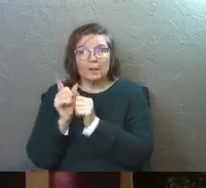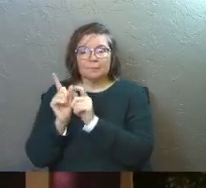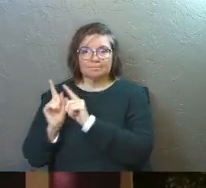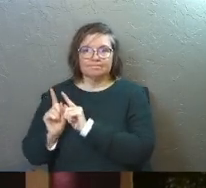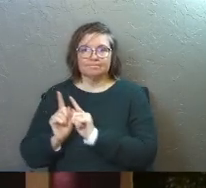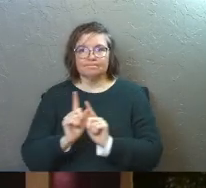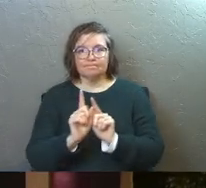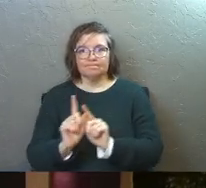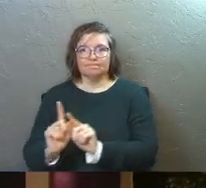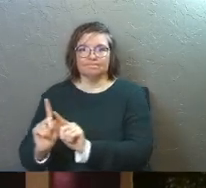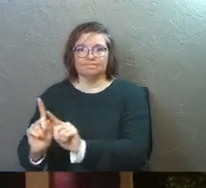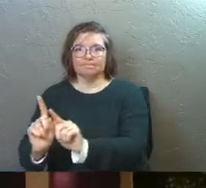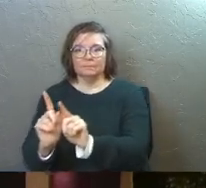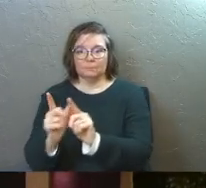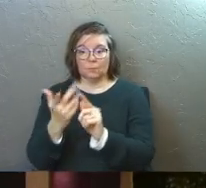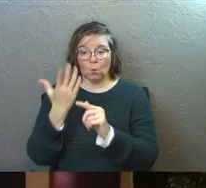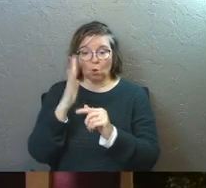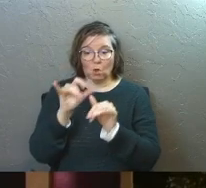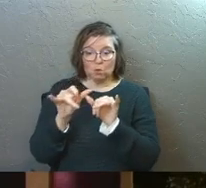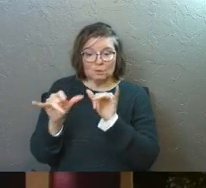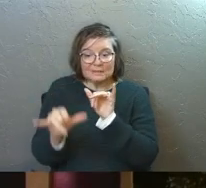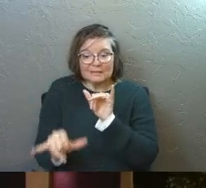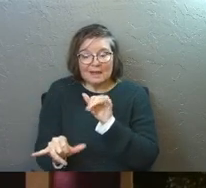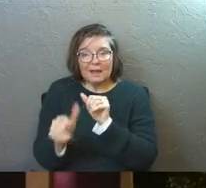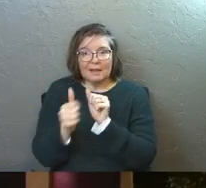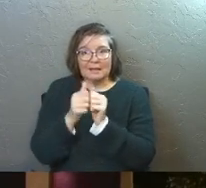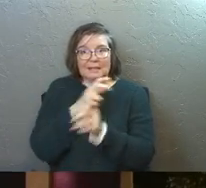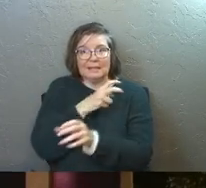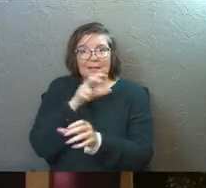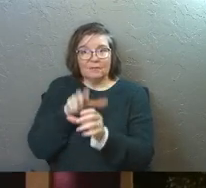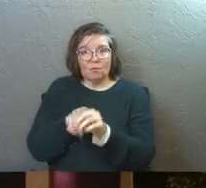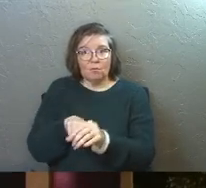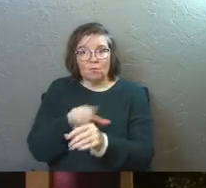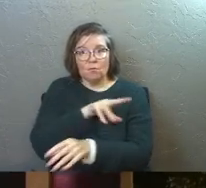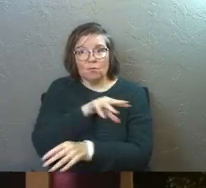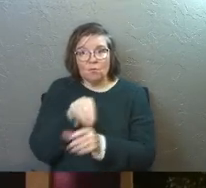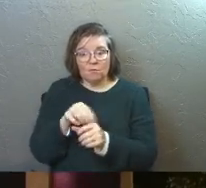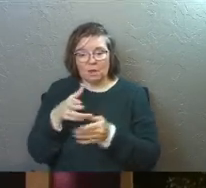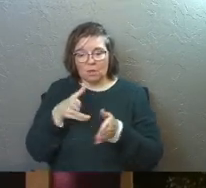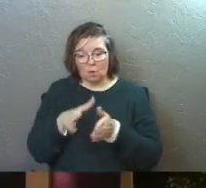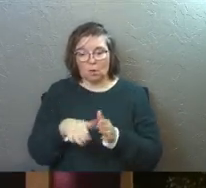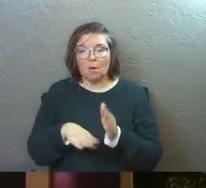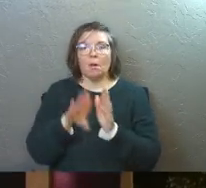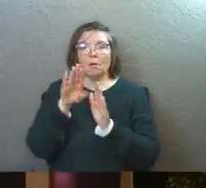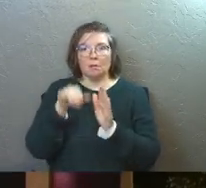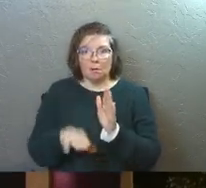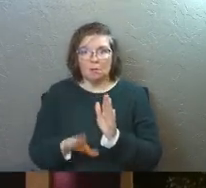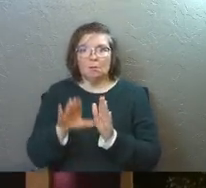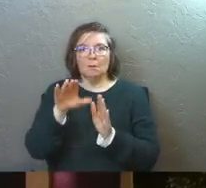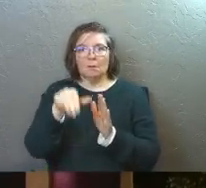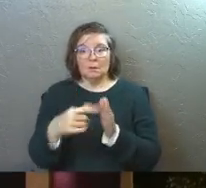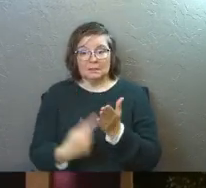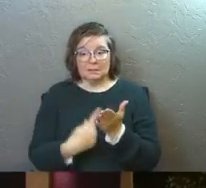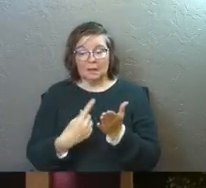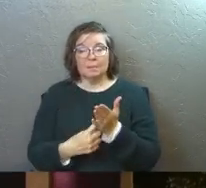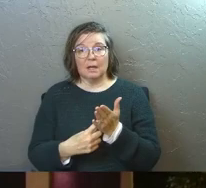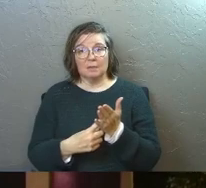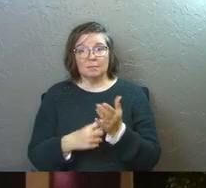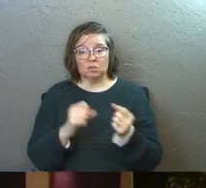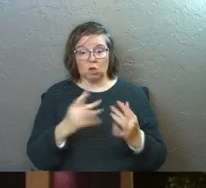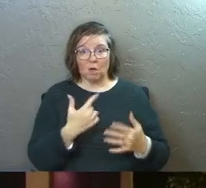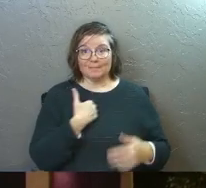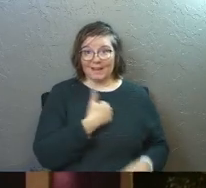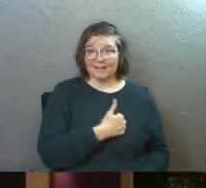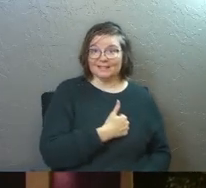step into what he is doing, and we're called to stay in it. And the road will get bumpy. Sometimes those bumps are caused